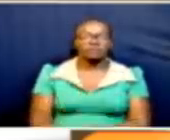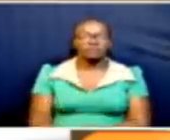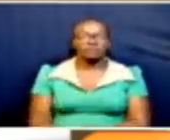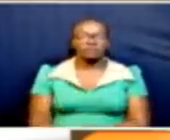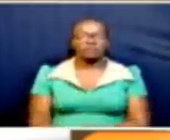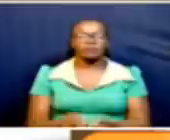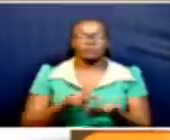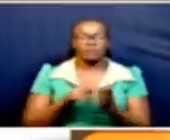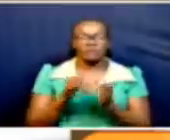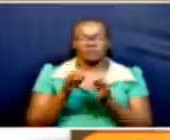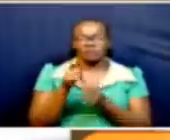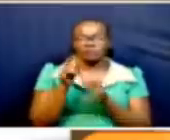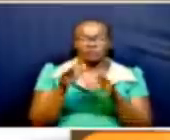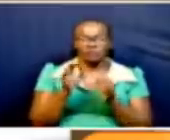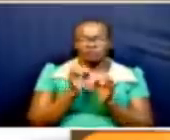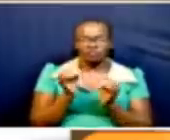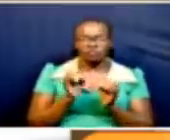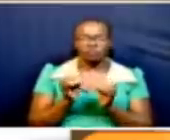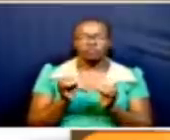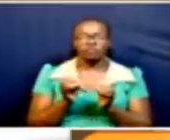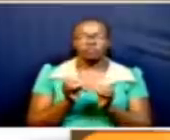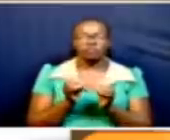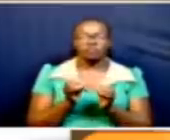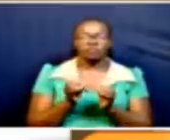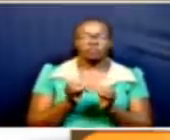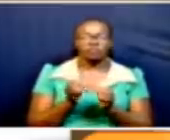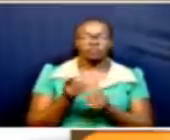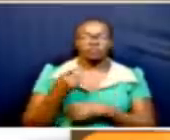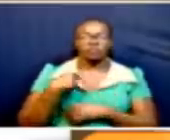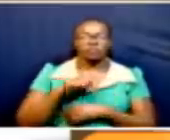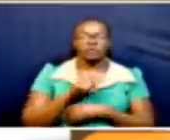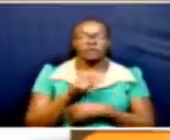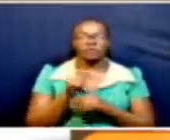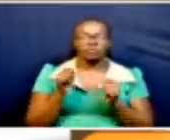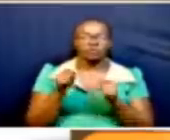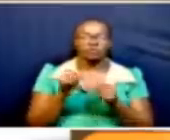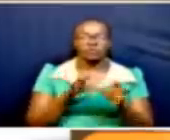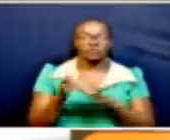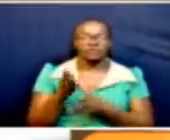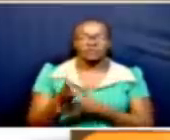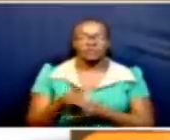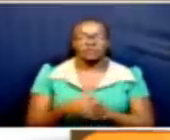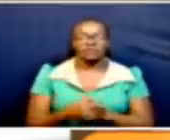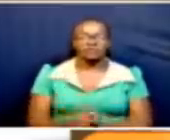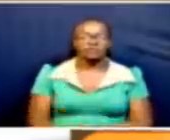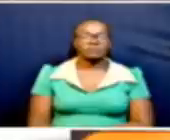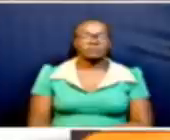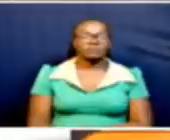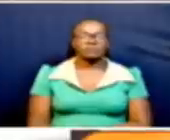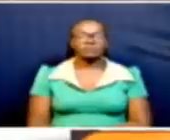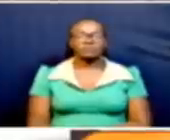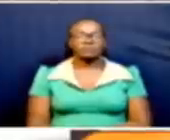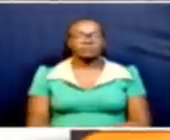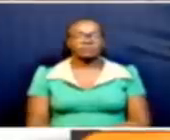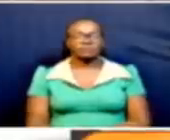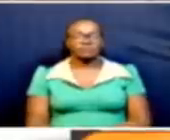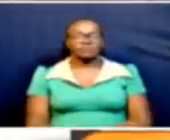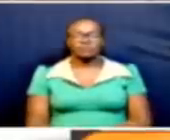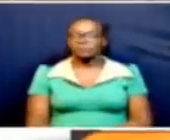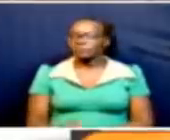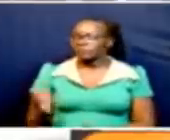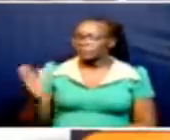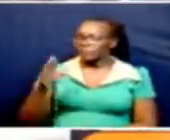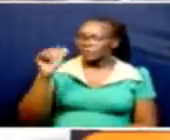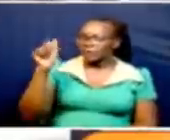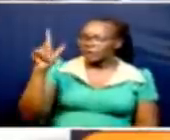nation, if you are not careful, we are going to sink. Yeah, we're going to be in deep trouble. We are going deep, to sink. Deep trouble. Moha, coming back to you, and you